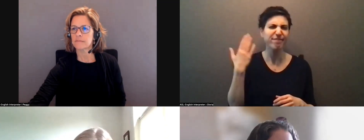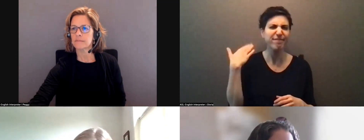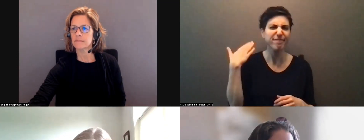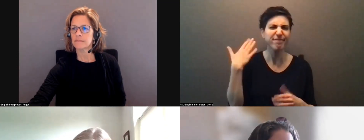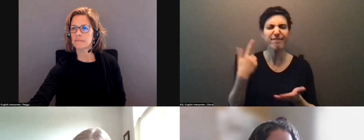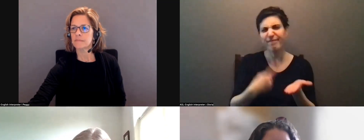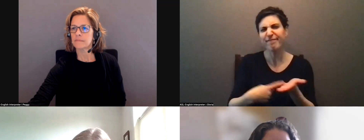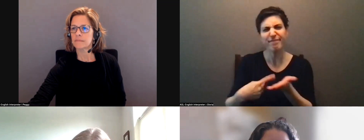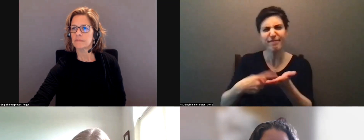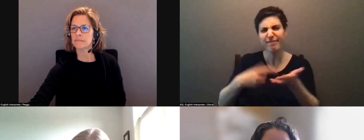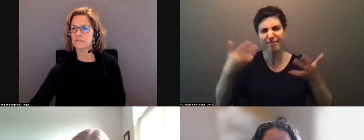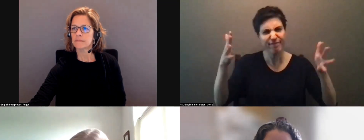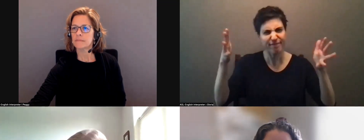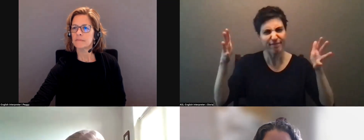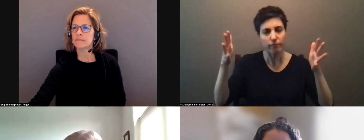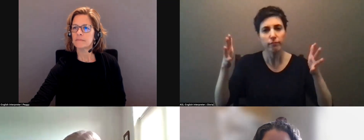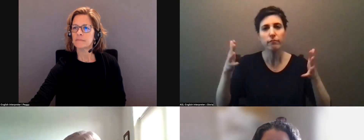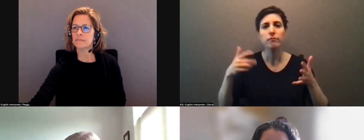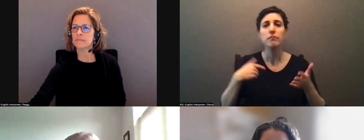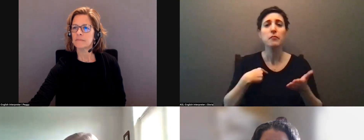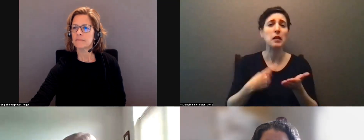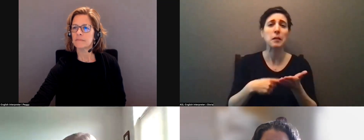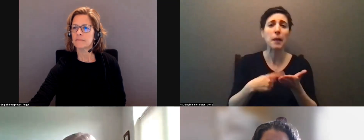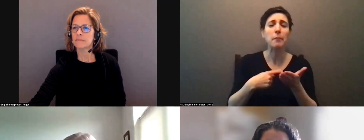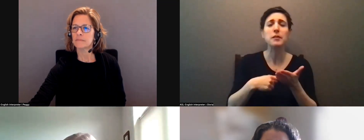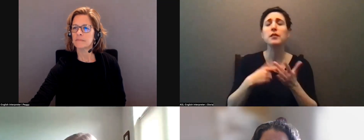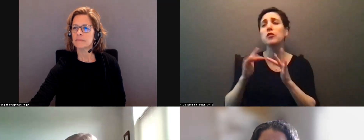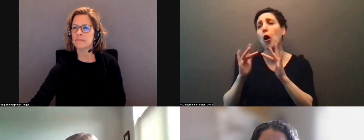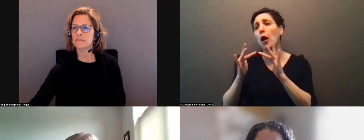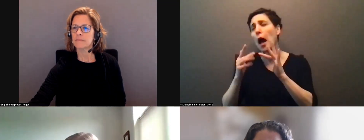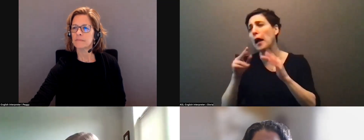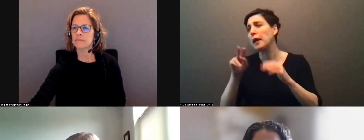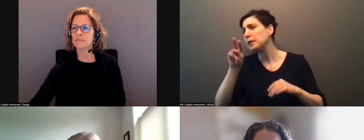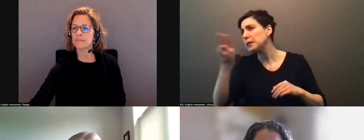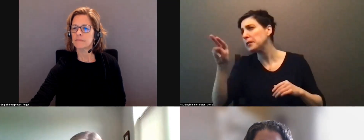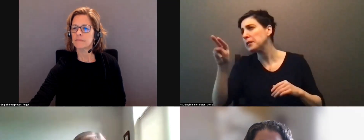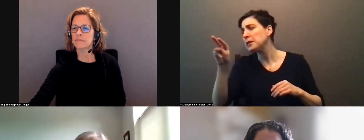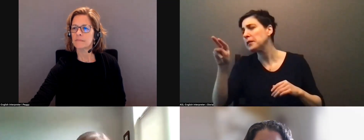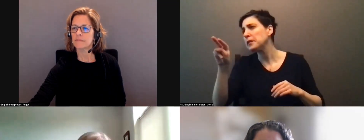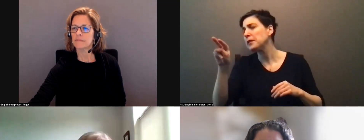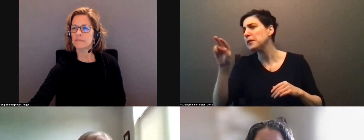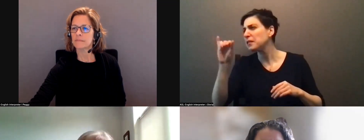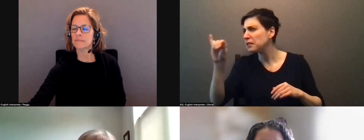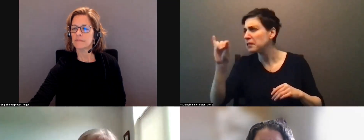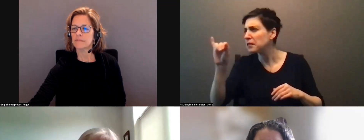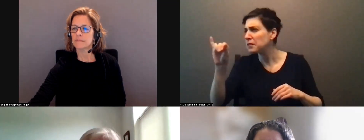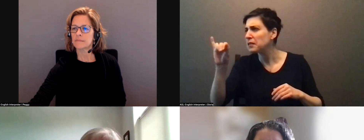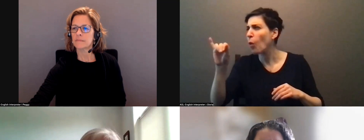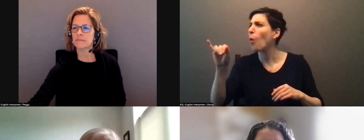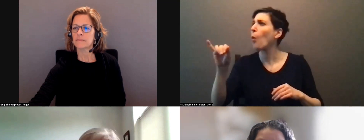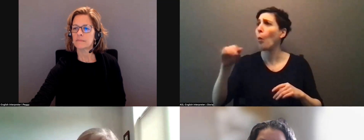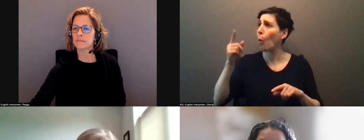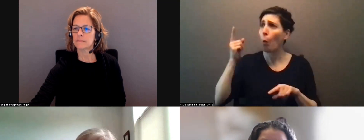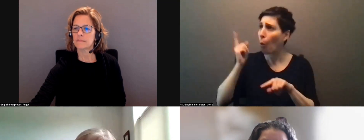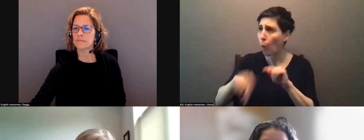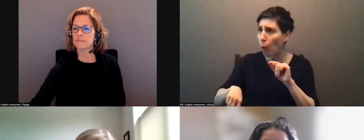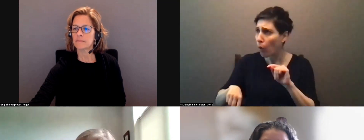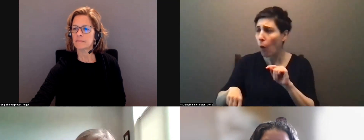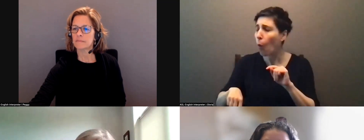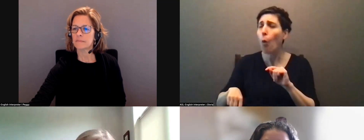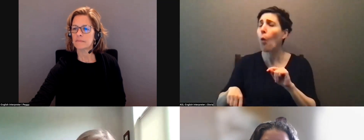is I'd look up something online and then later discover that things are a bit more